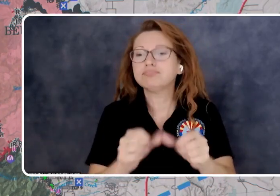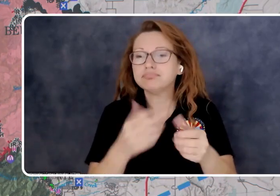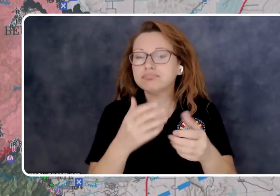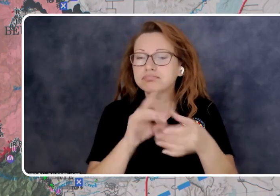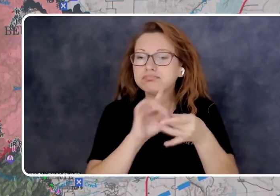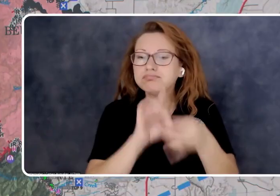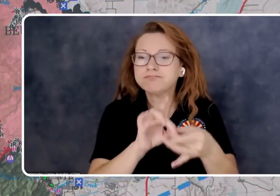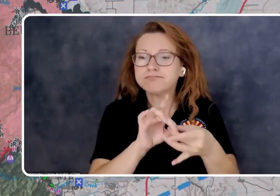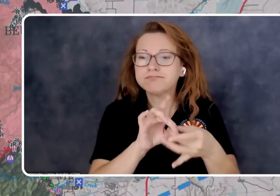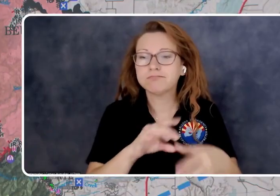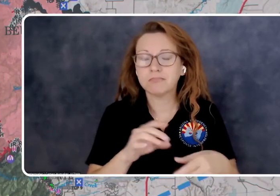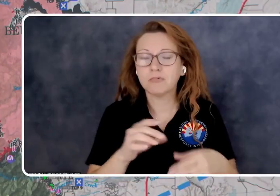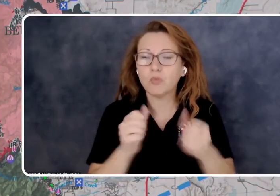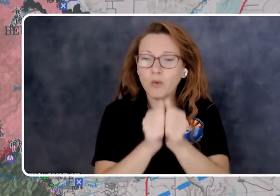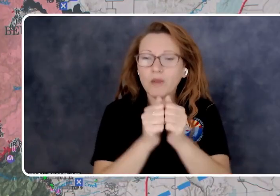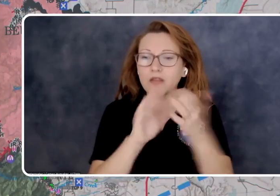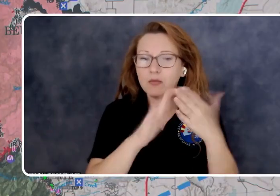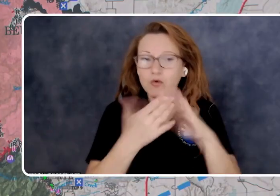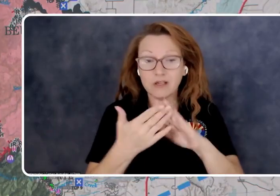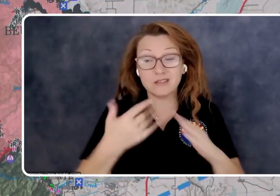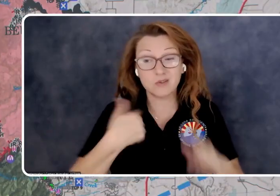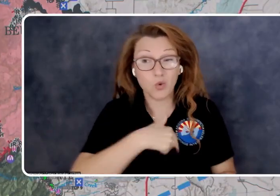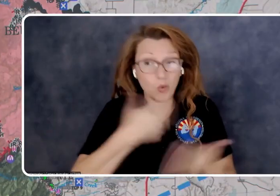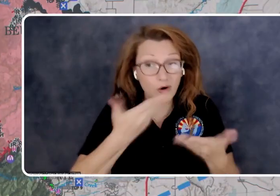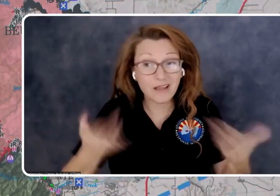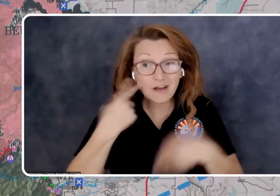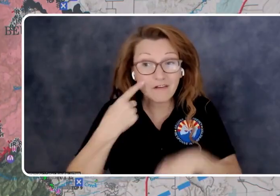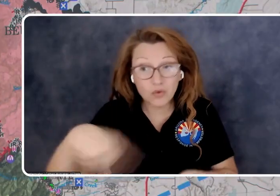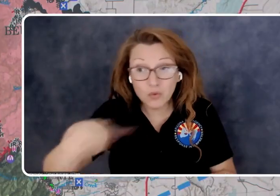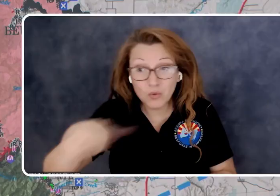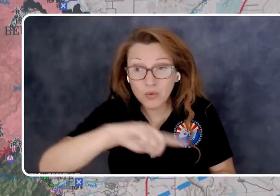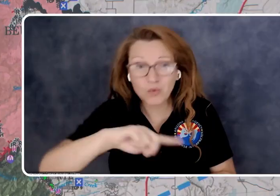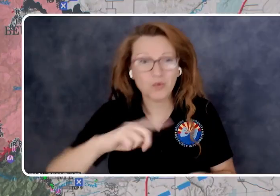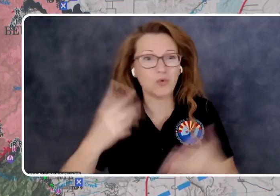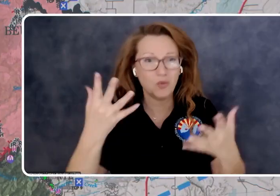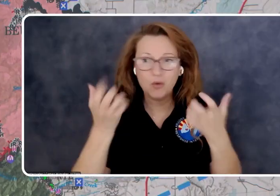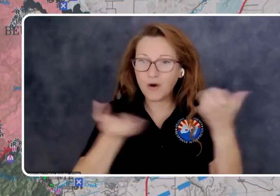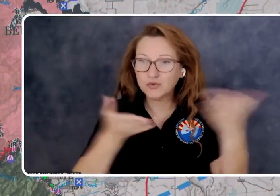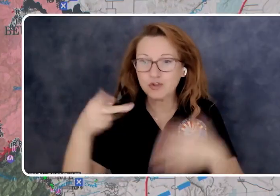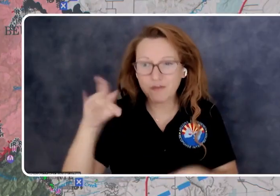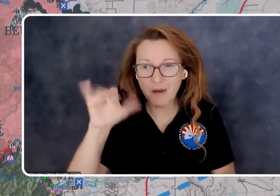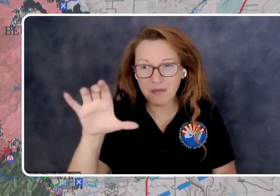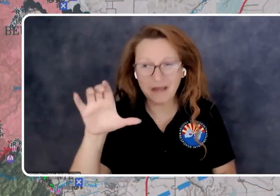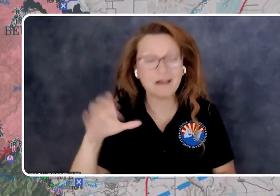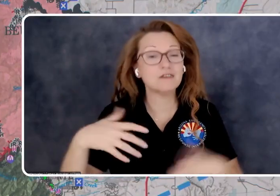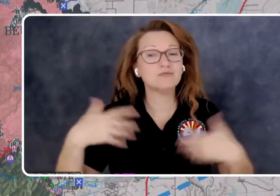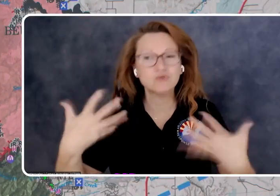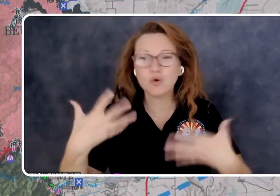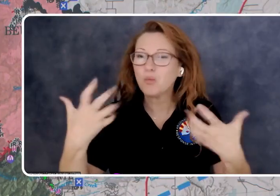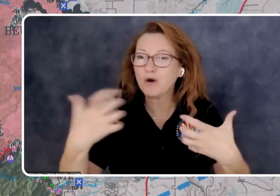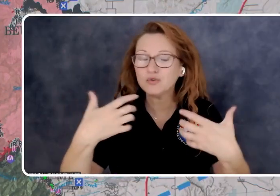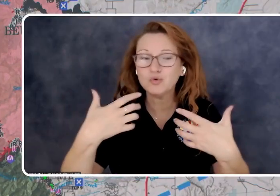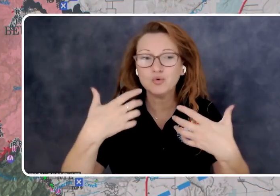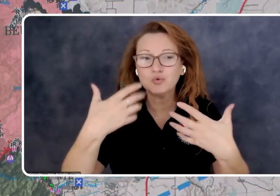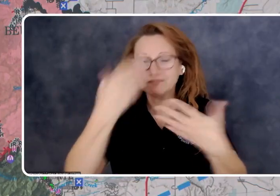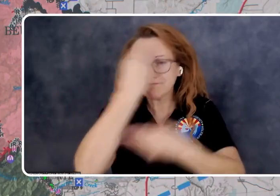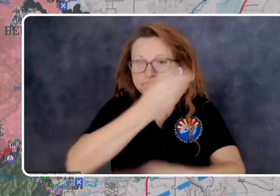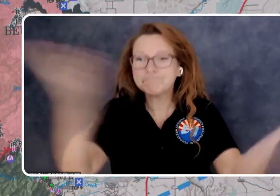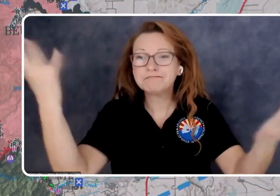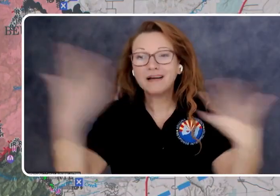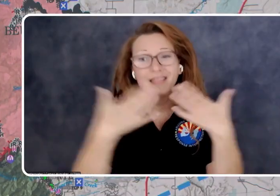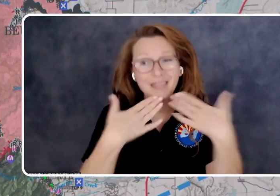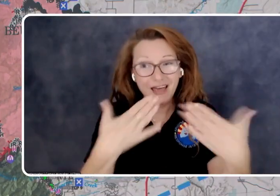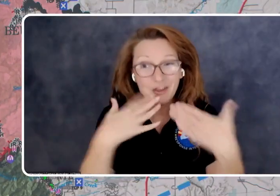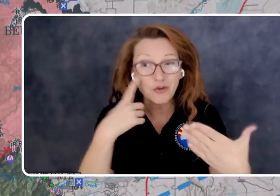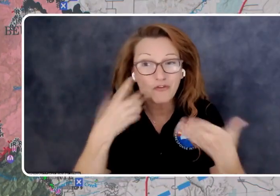you. We're here to serve the public. Our whole team's dedicated to that. And so we just wanted to again take the moment to say thank you for having us